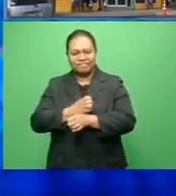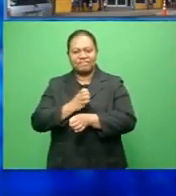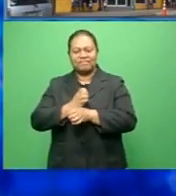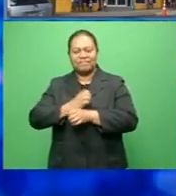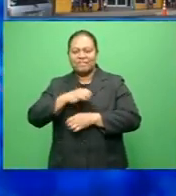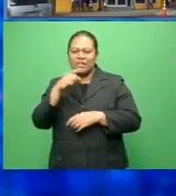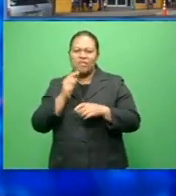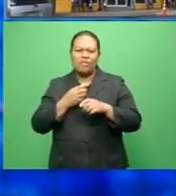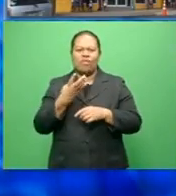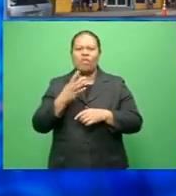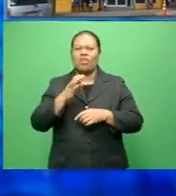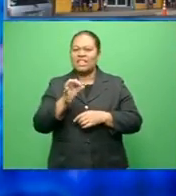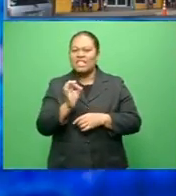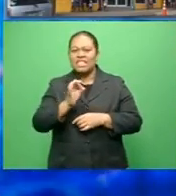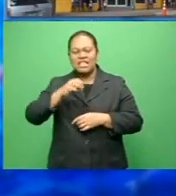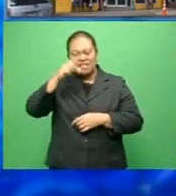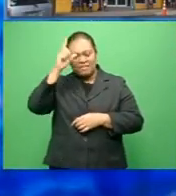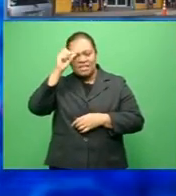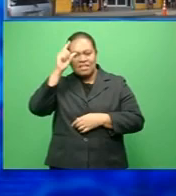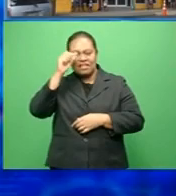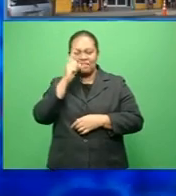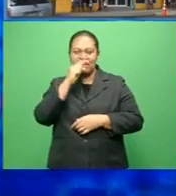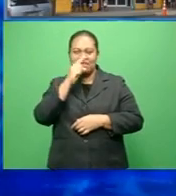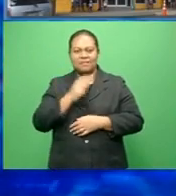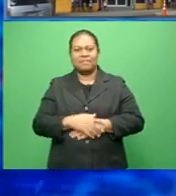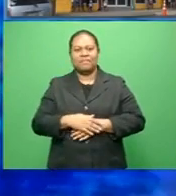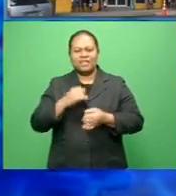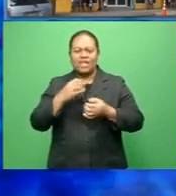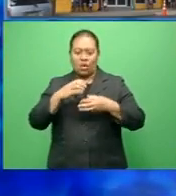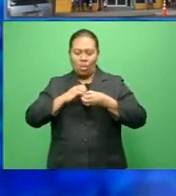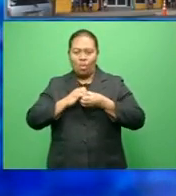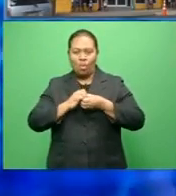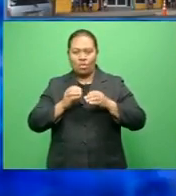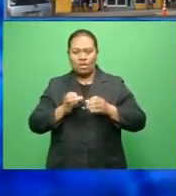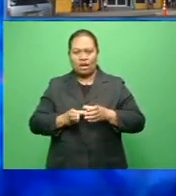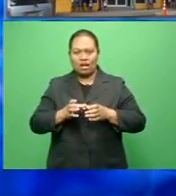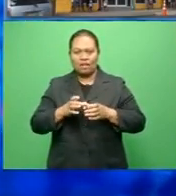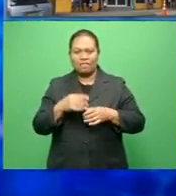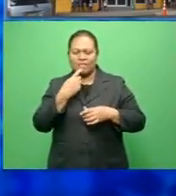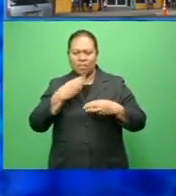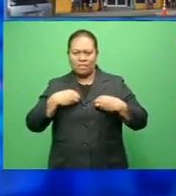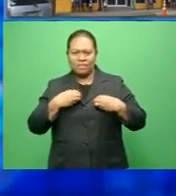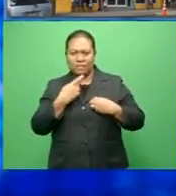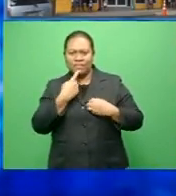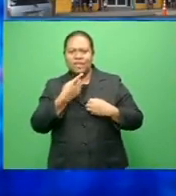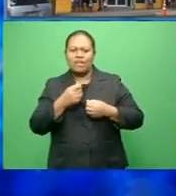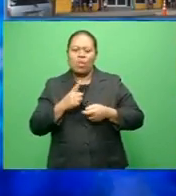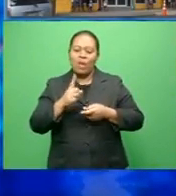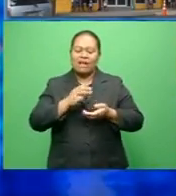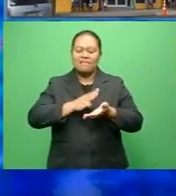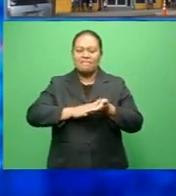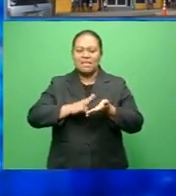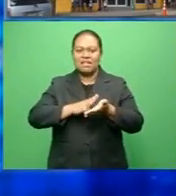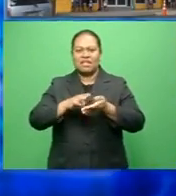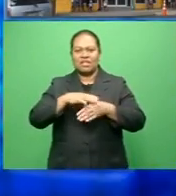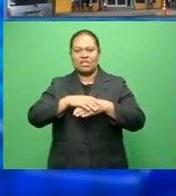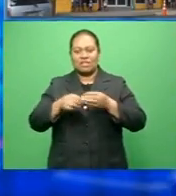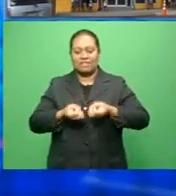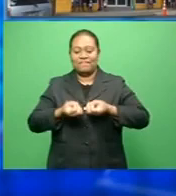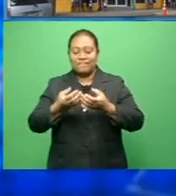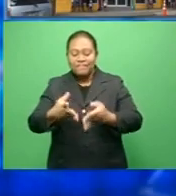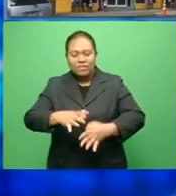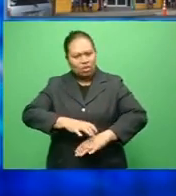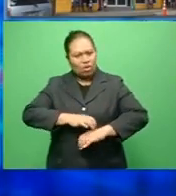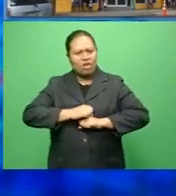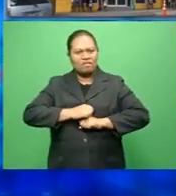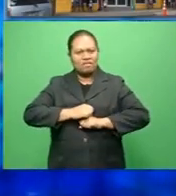for at least 40 Fijians. Owner Shiu Sundar has invested around $1 million in the business and is confident his